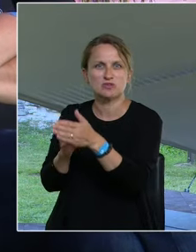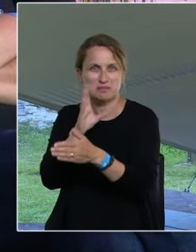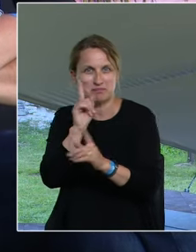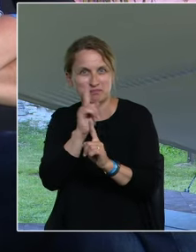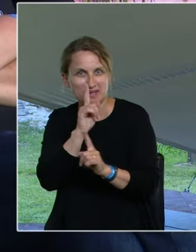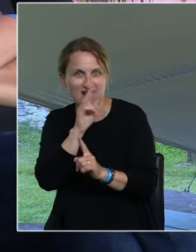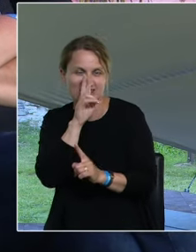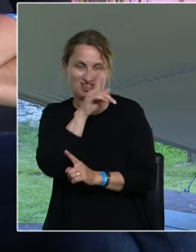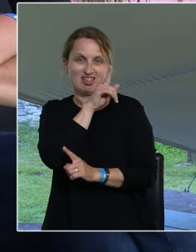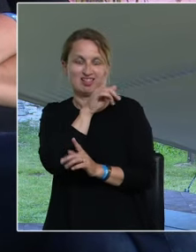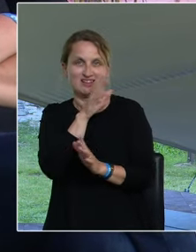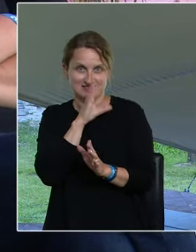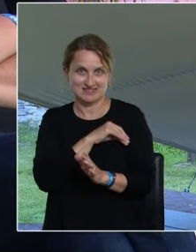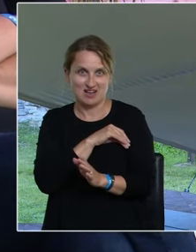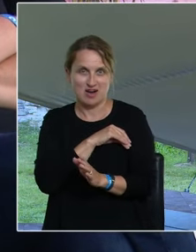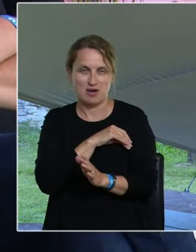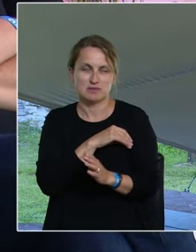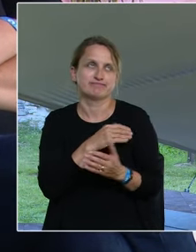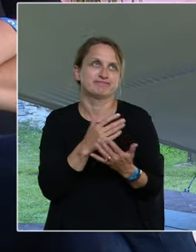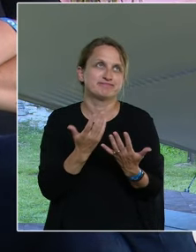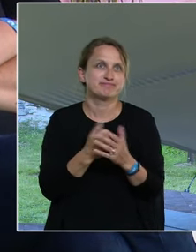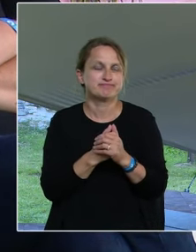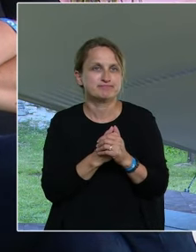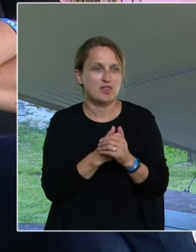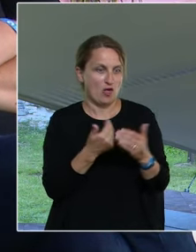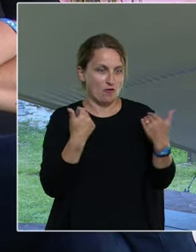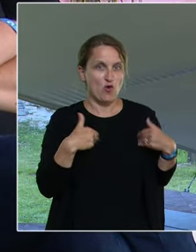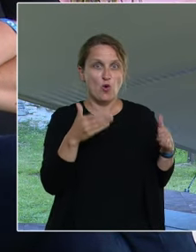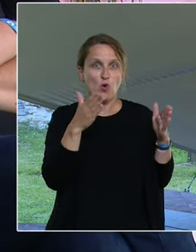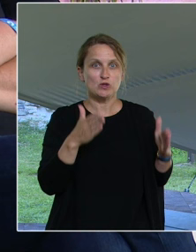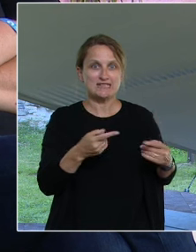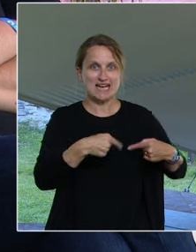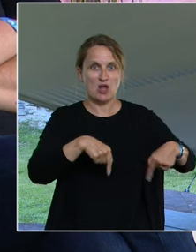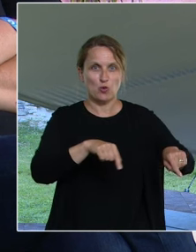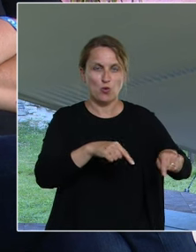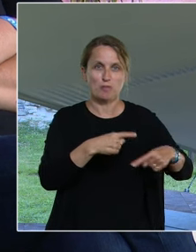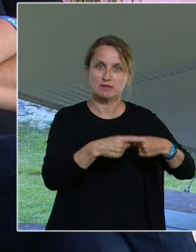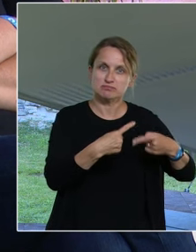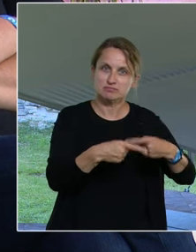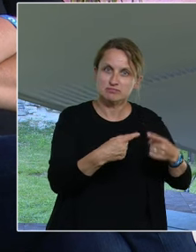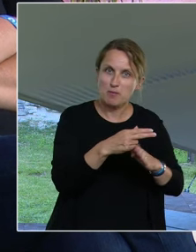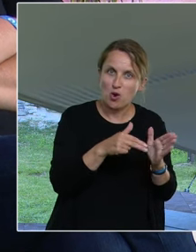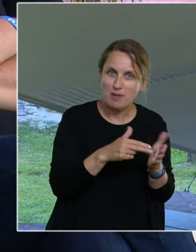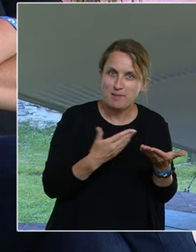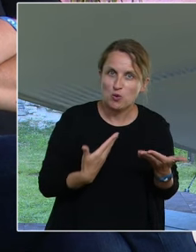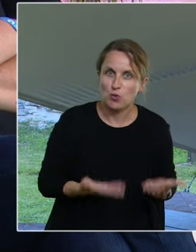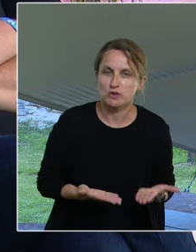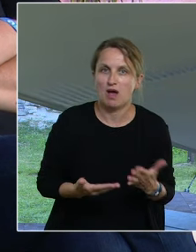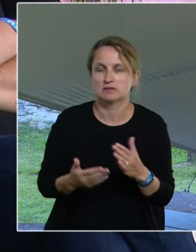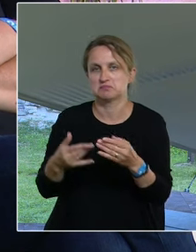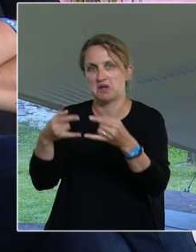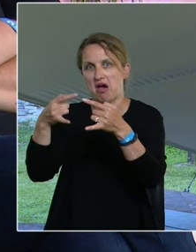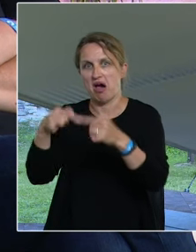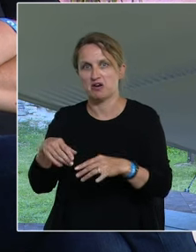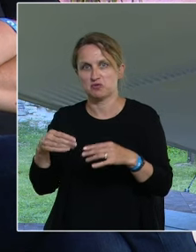fashion? Okay. In physical fashion, I see a lot of the sustainability issues, but it's if you just look at the creative part,